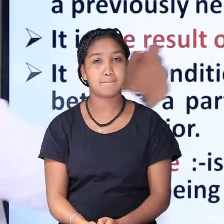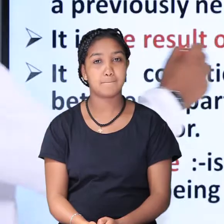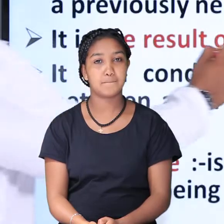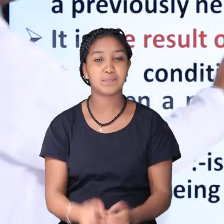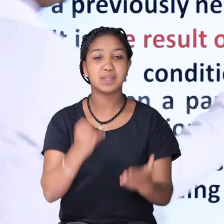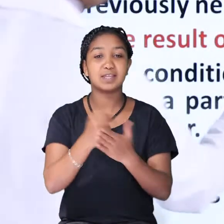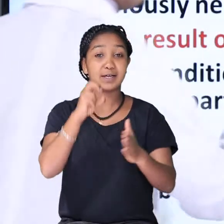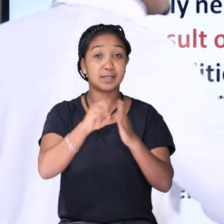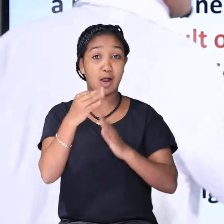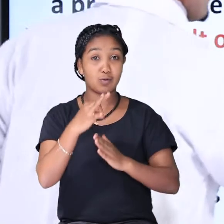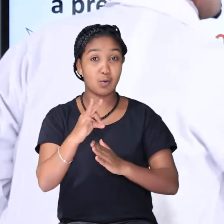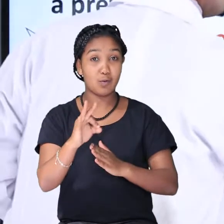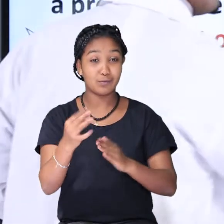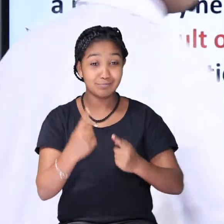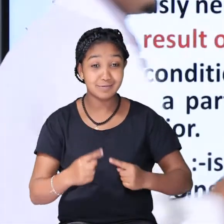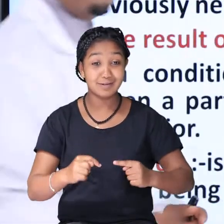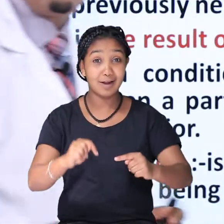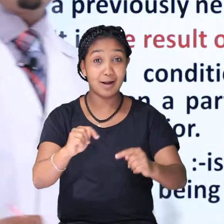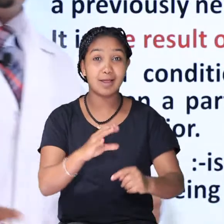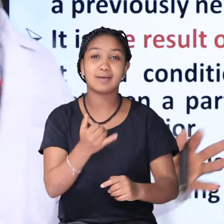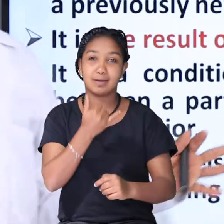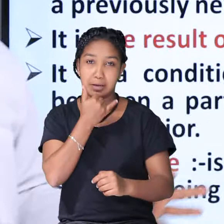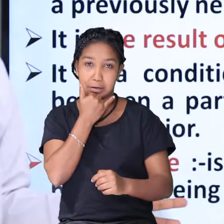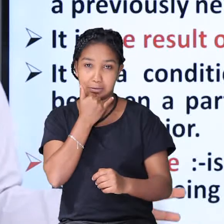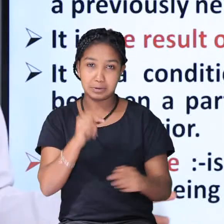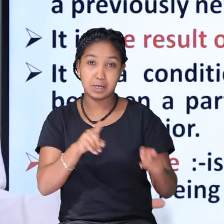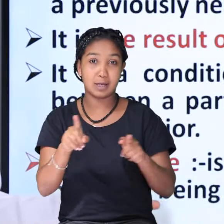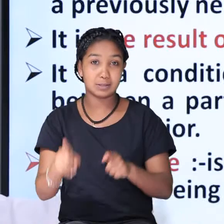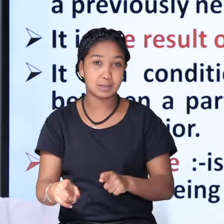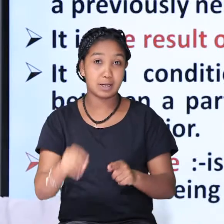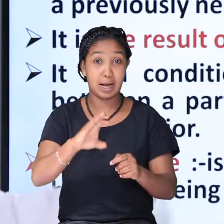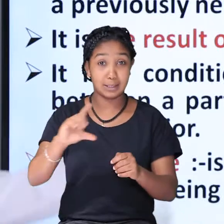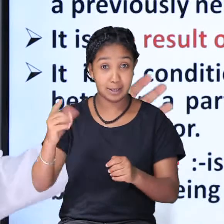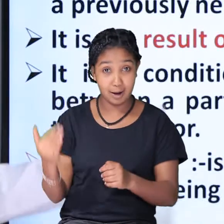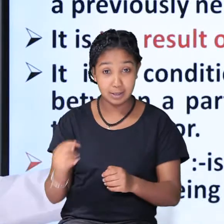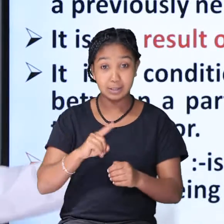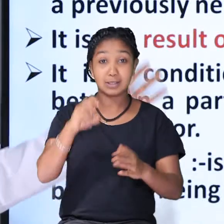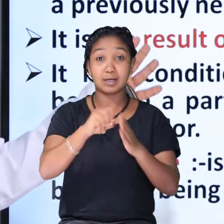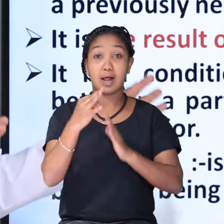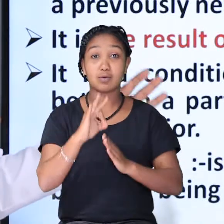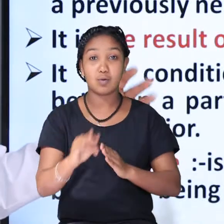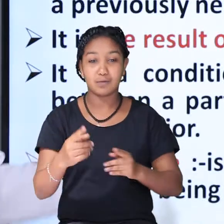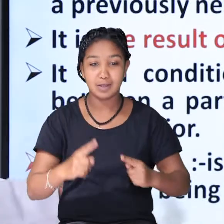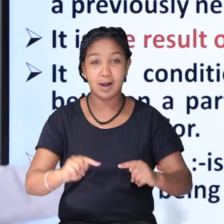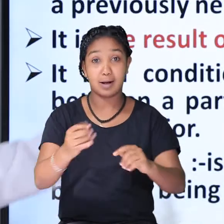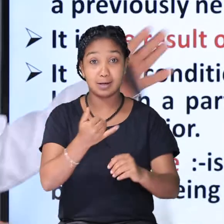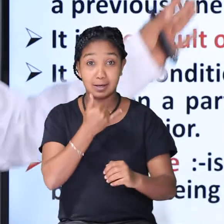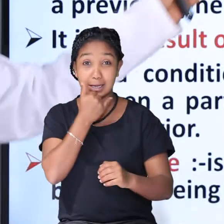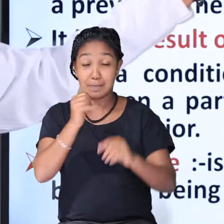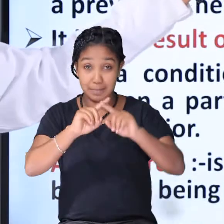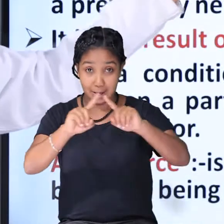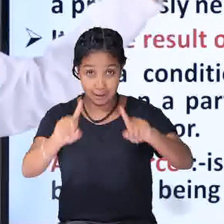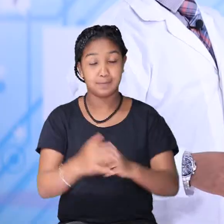It is the result of trial and error, just like classical conditioning. It is the result of trial and error,